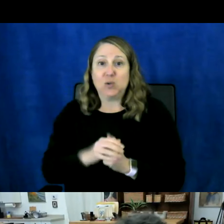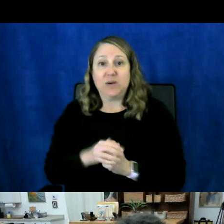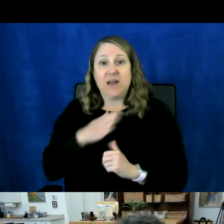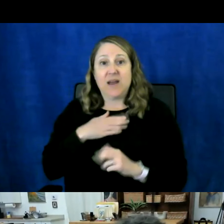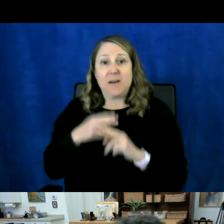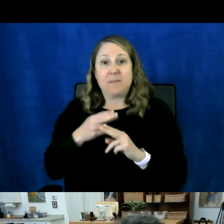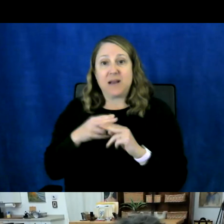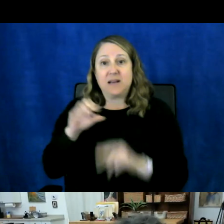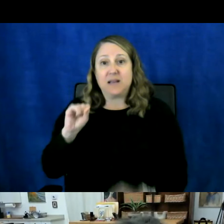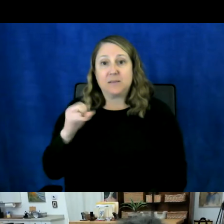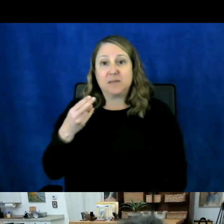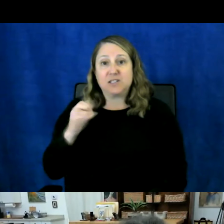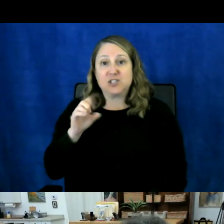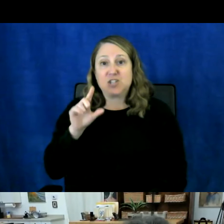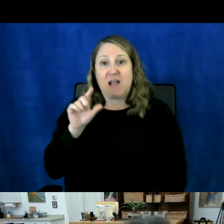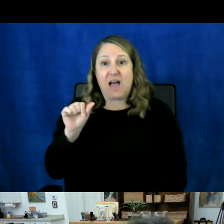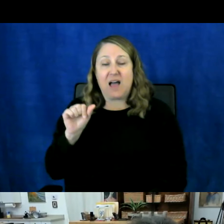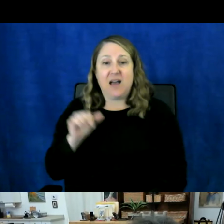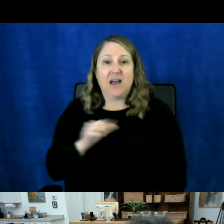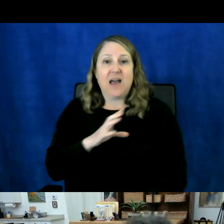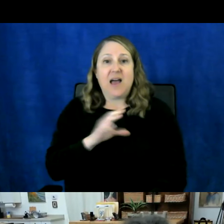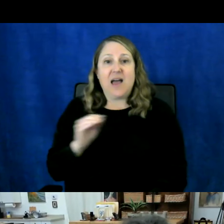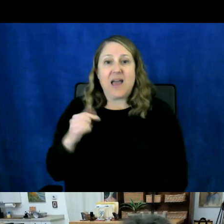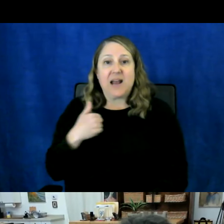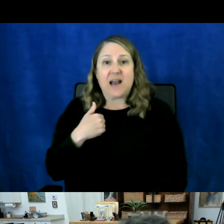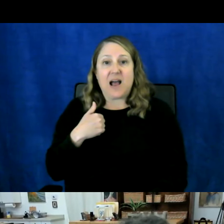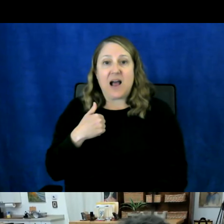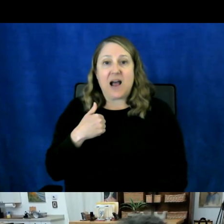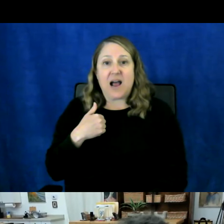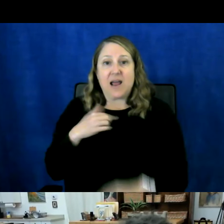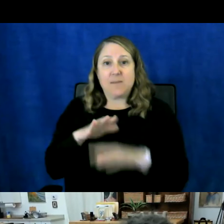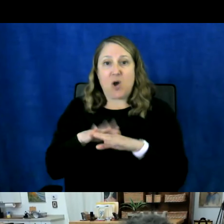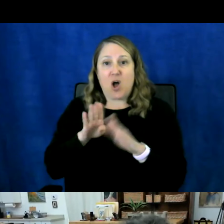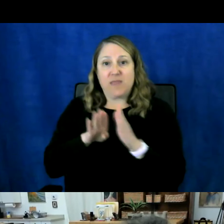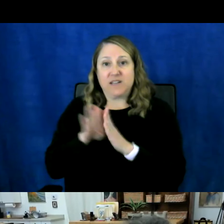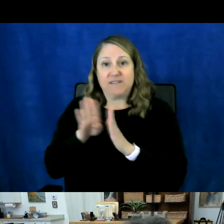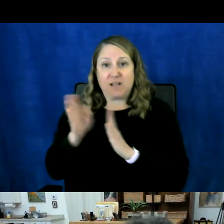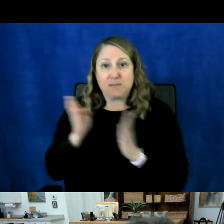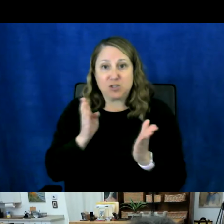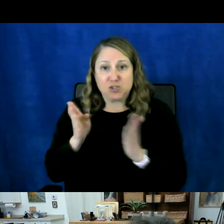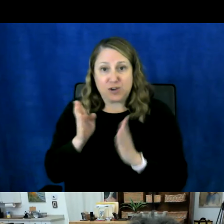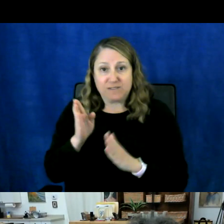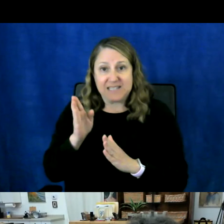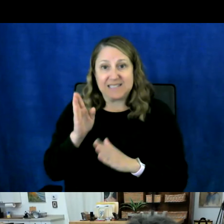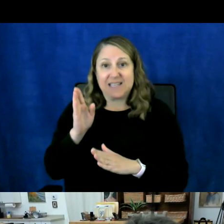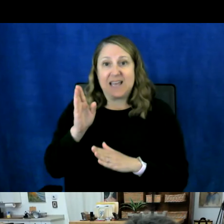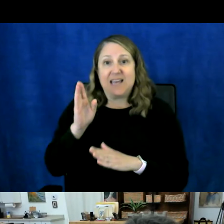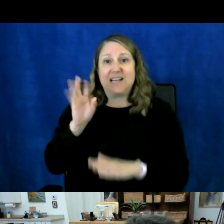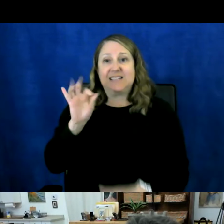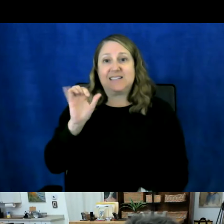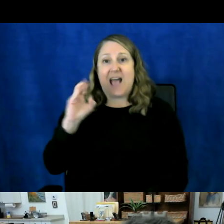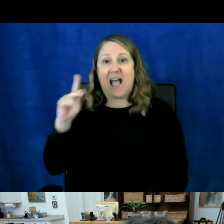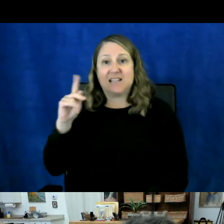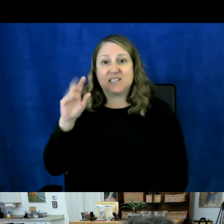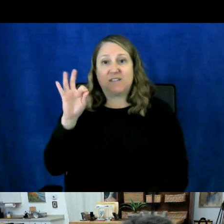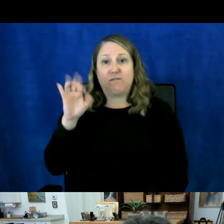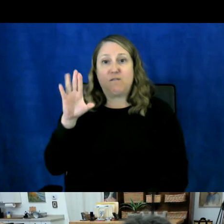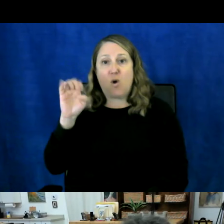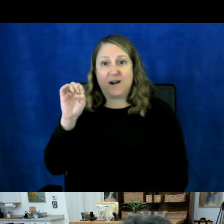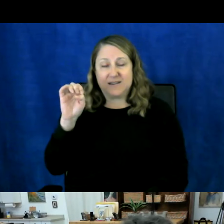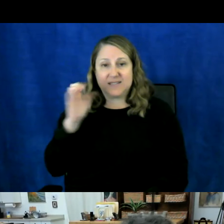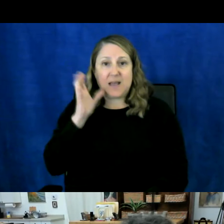is Shella Comine-Dumong, and I am on the Developmental Services Task Force and the parent of 2 adult